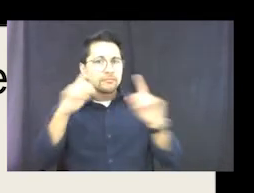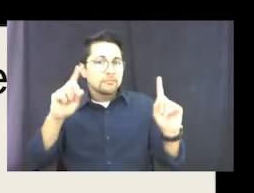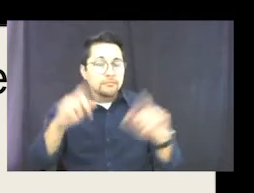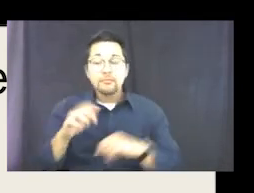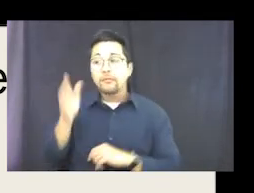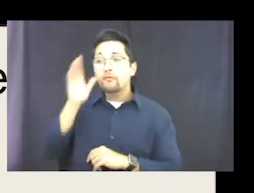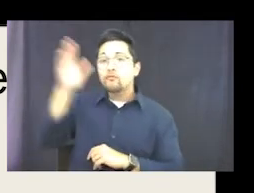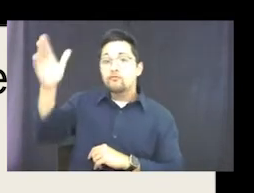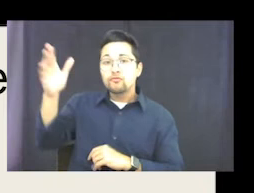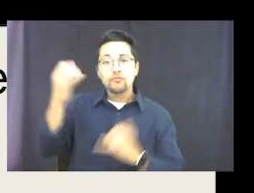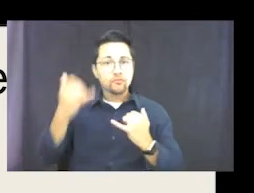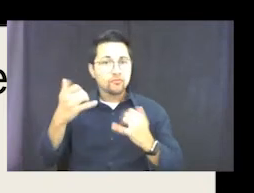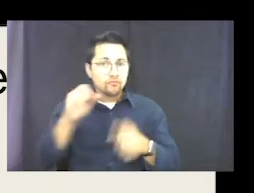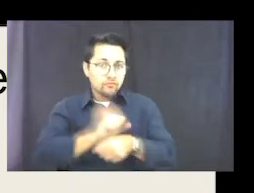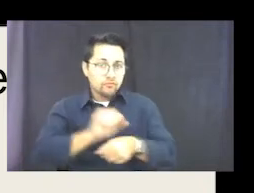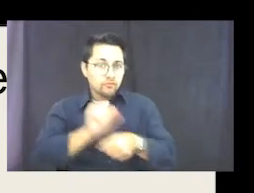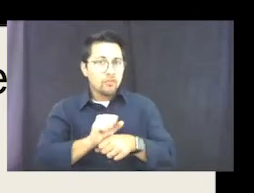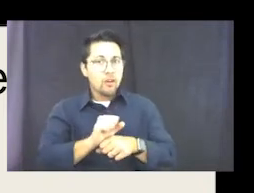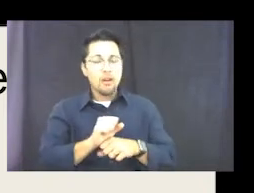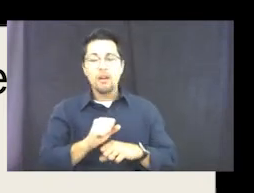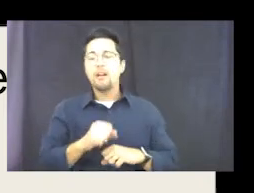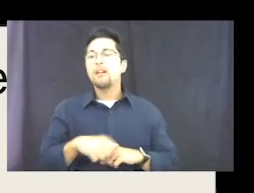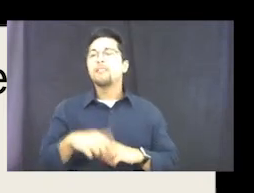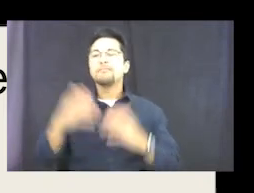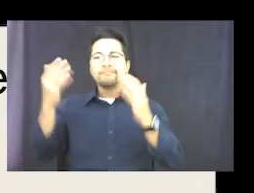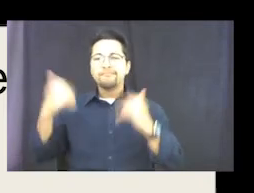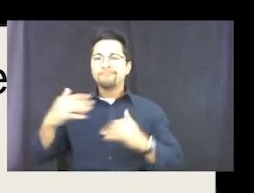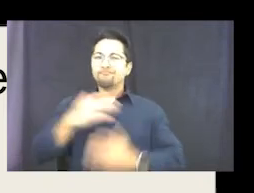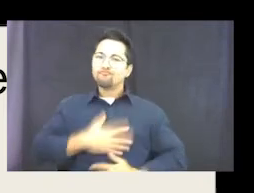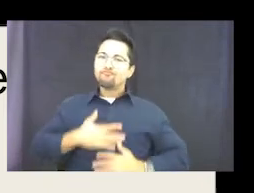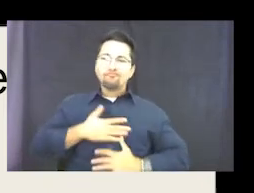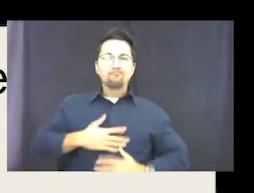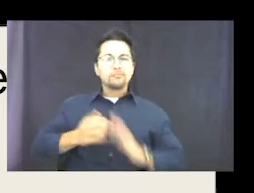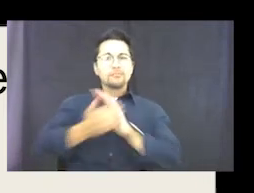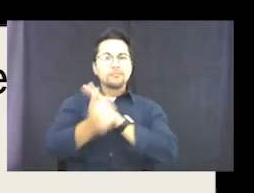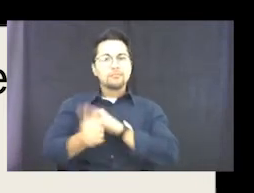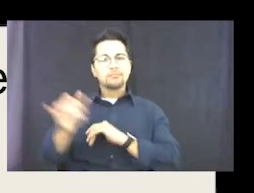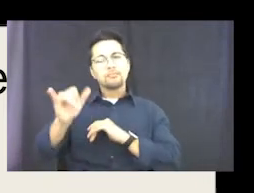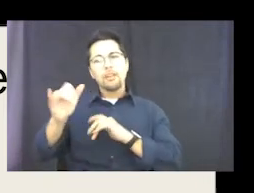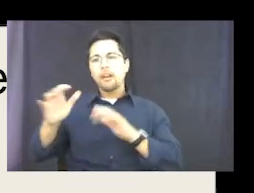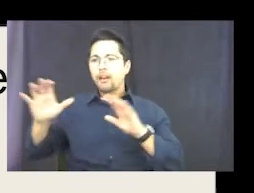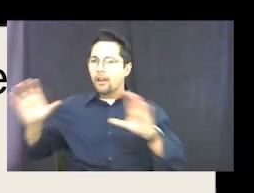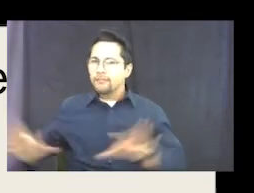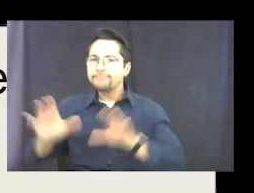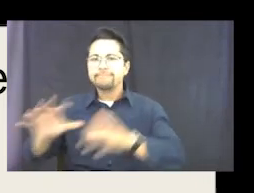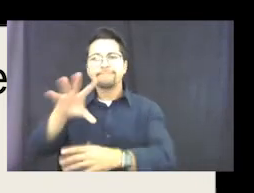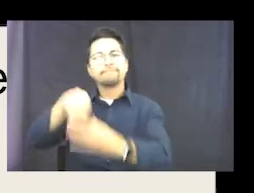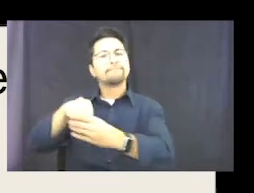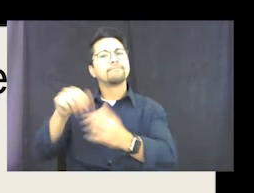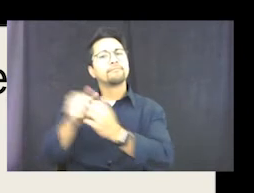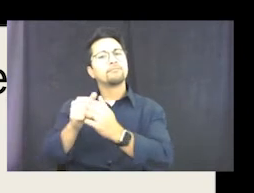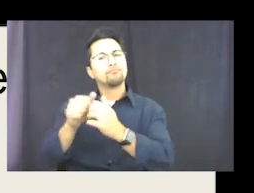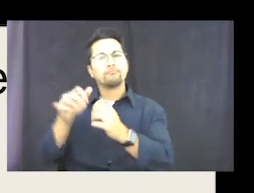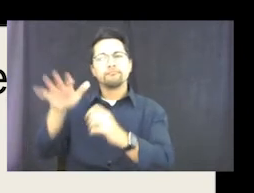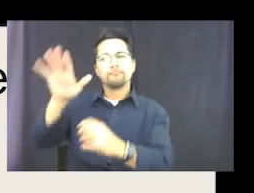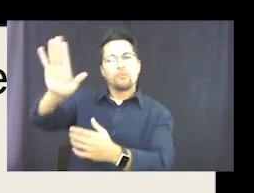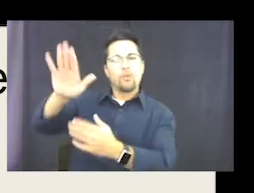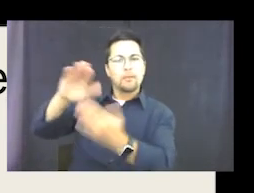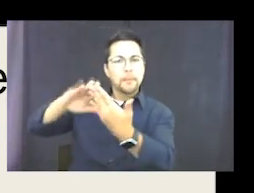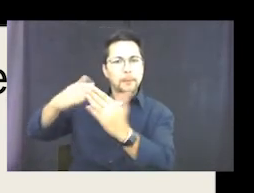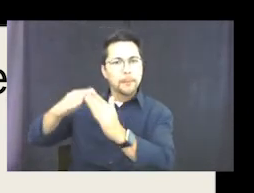current jobs, which focuses on your employment success, and leisure skills, which includes actively participating in activities within the